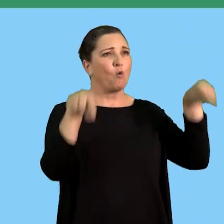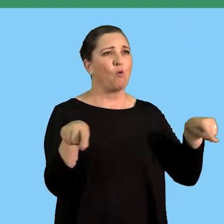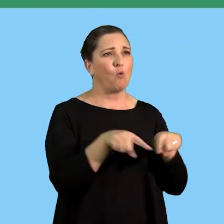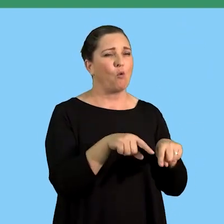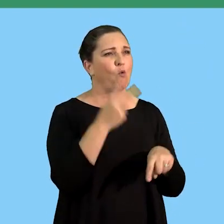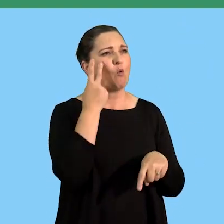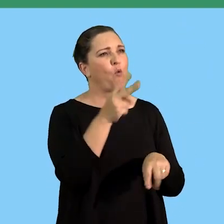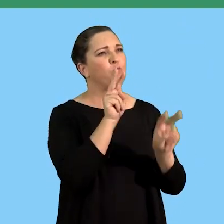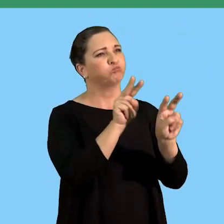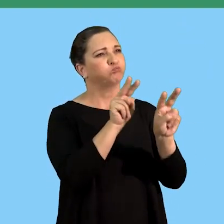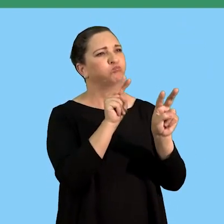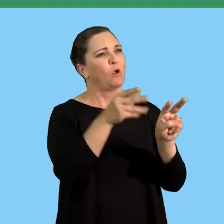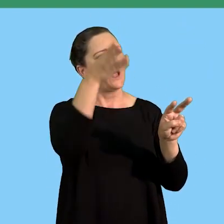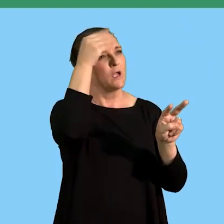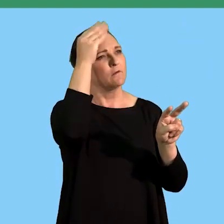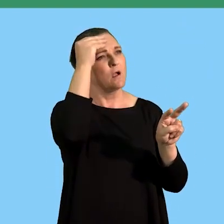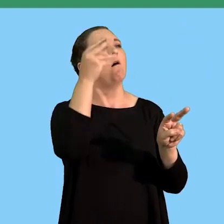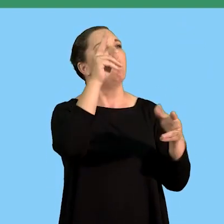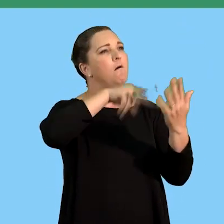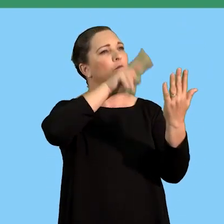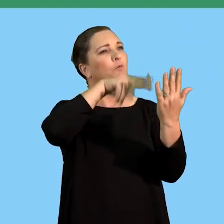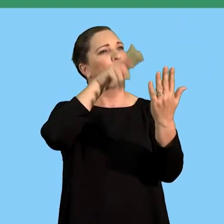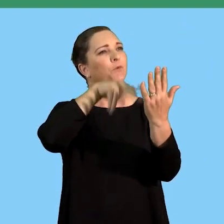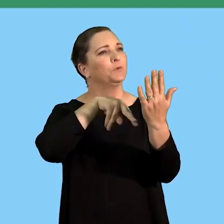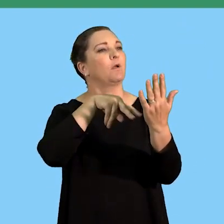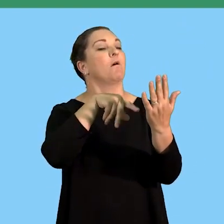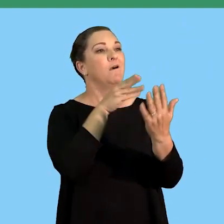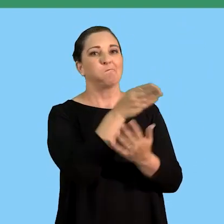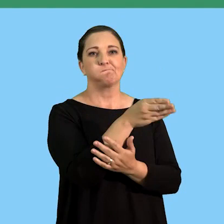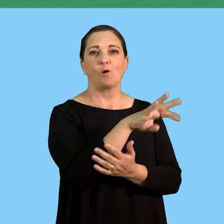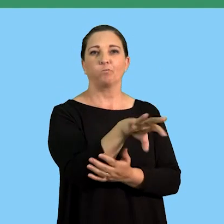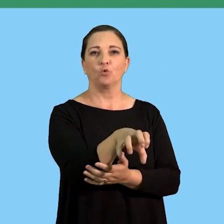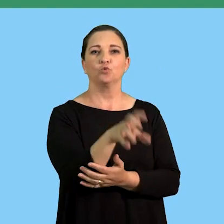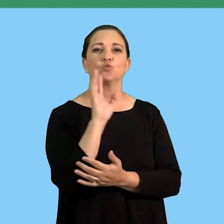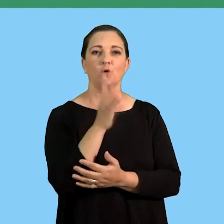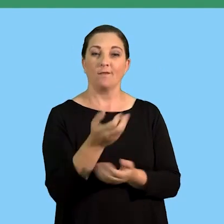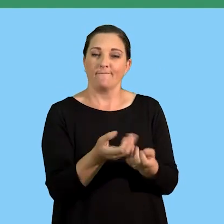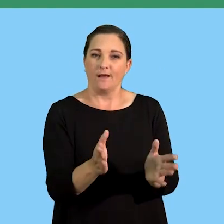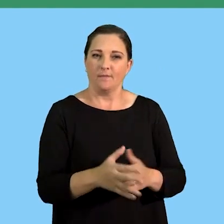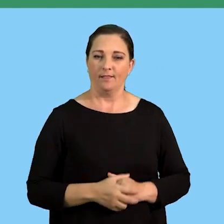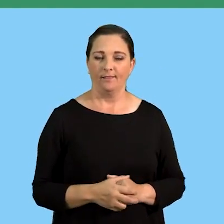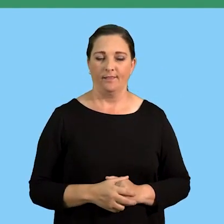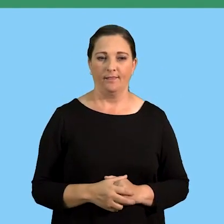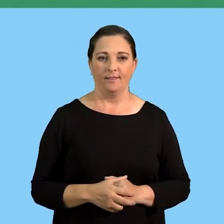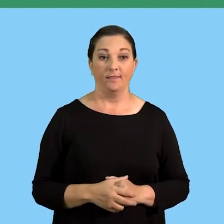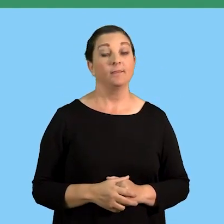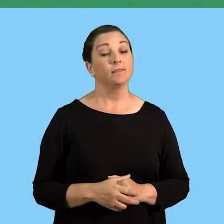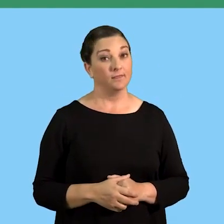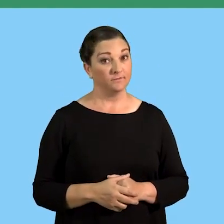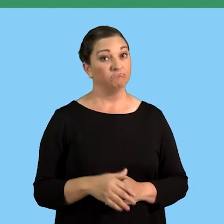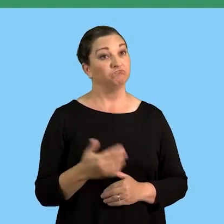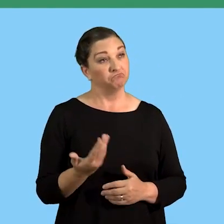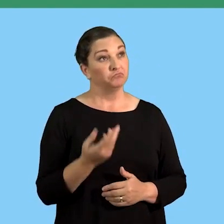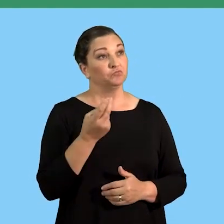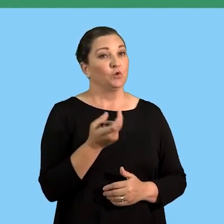put the information and employees will be able to read that there is a vacant position that is available. We can